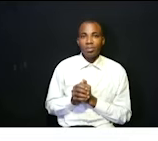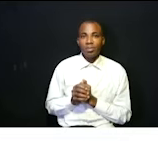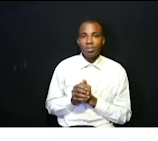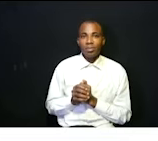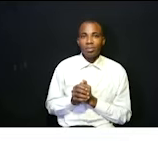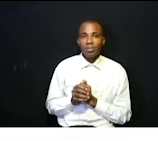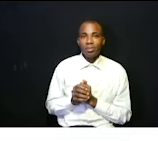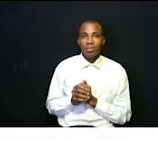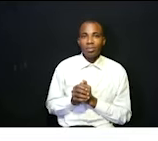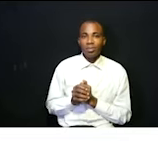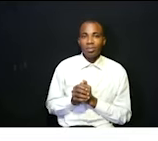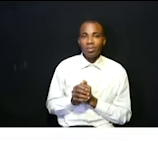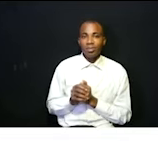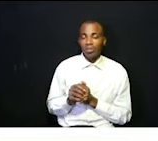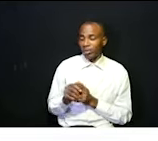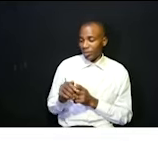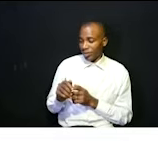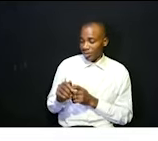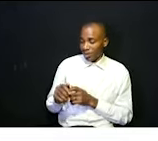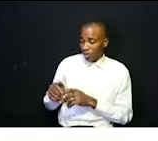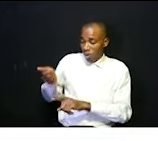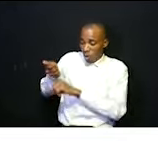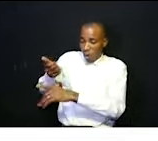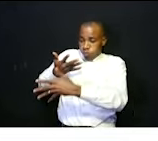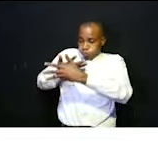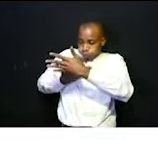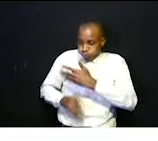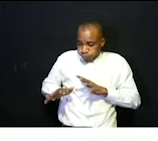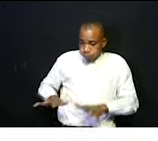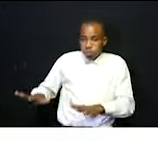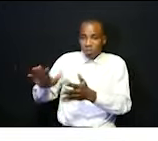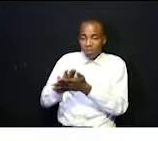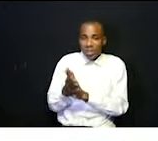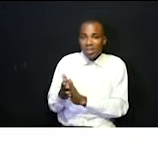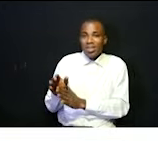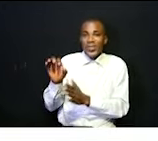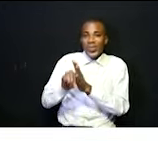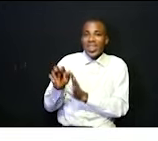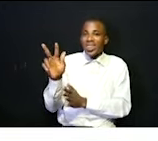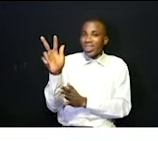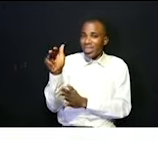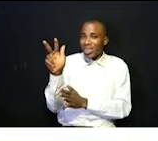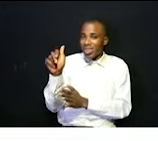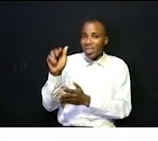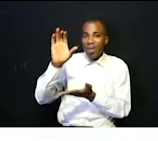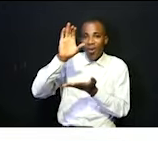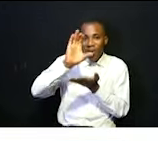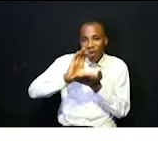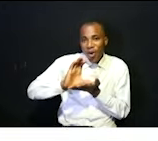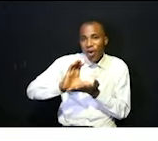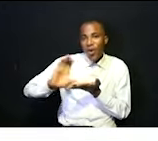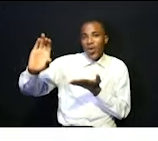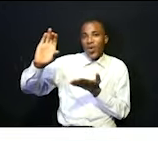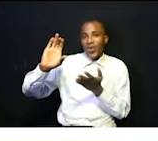13 college president like VCs, vice chancellors. 13. Emumakumakumaku dumiensa ebeye